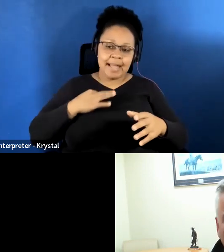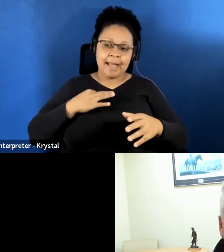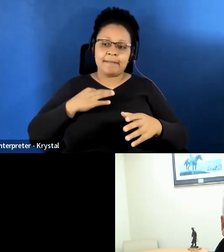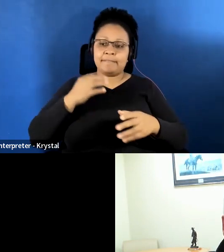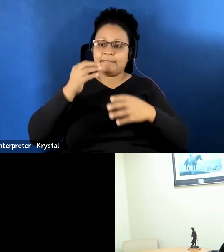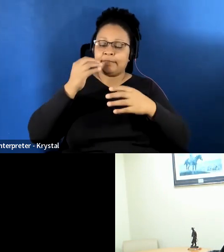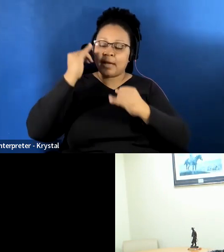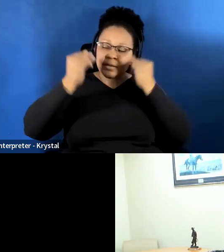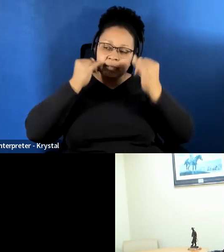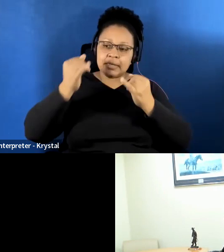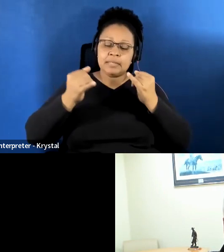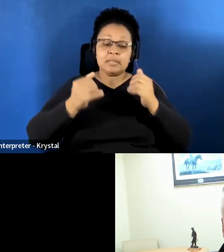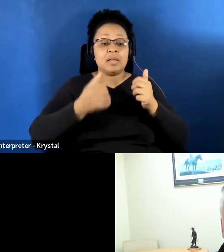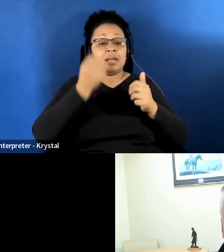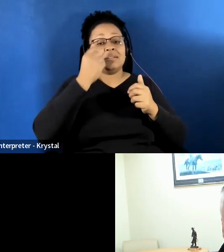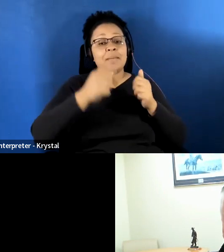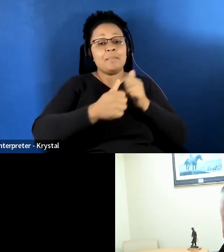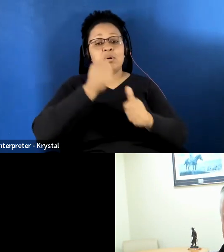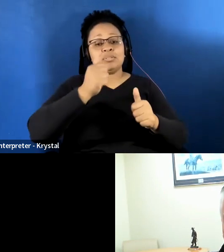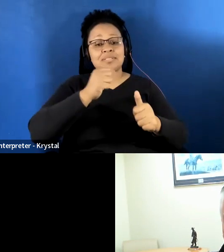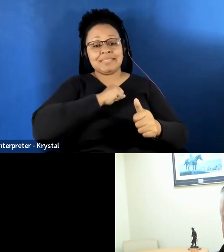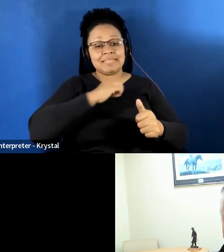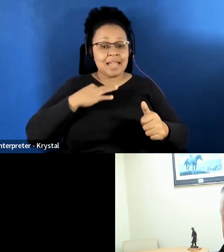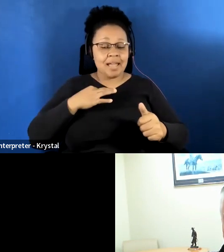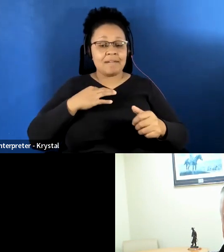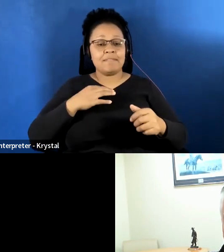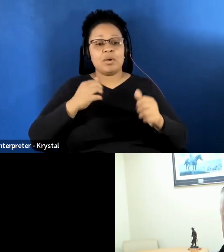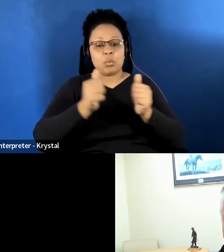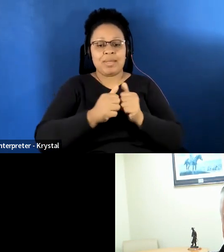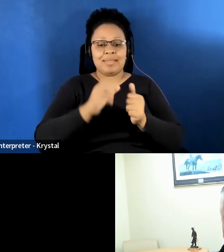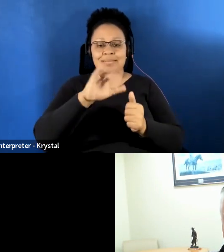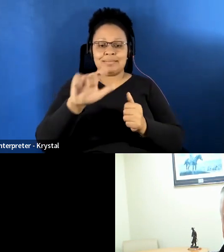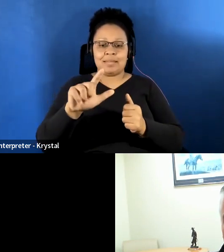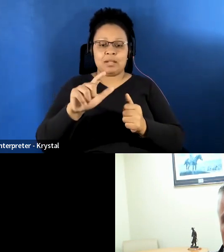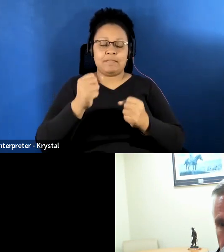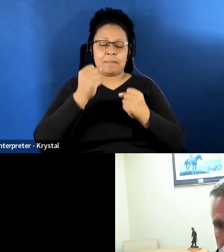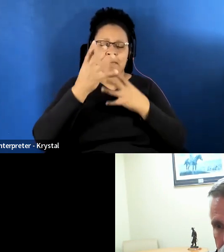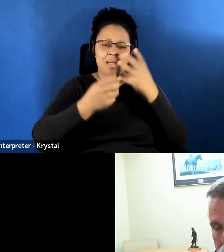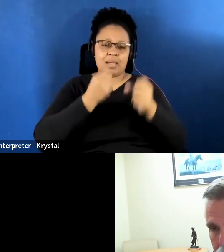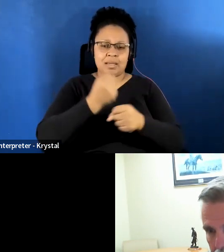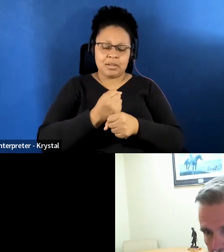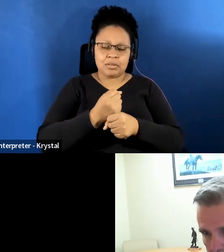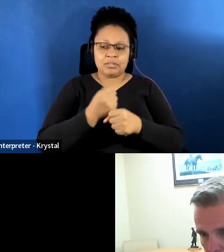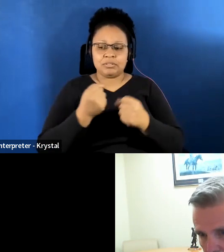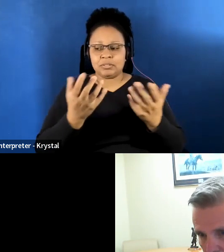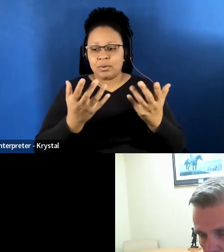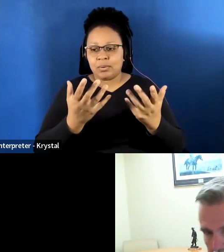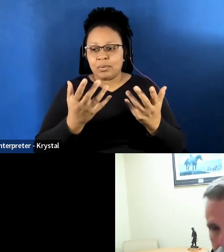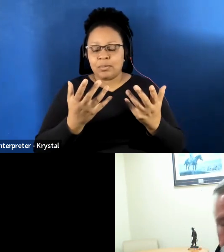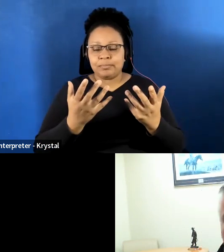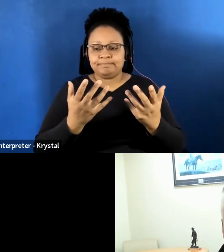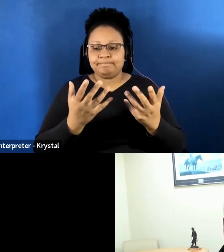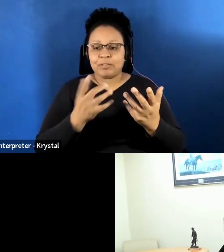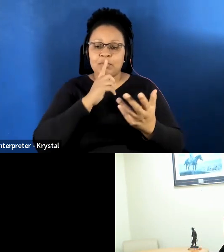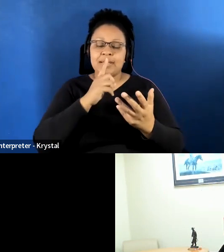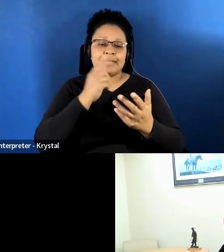have, actually a majority of the staff have been with the CIL for many years. So this is just something that